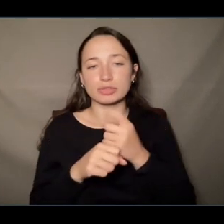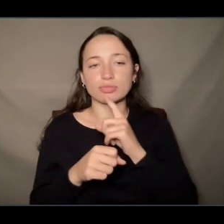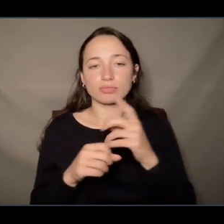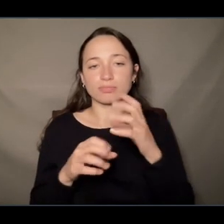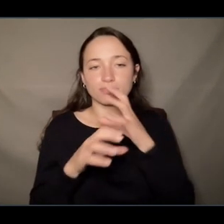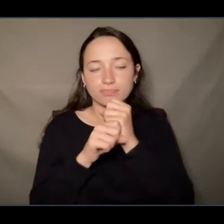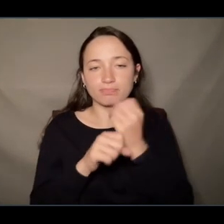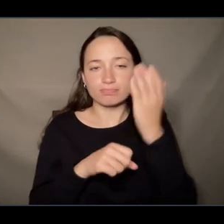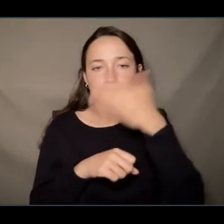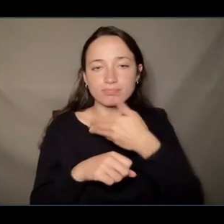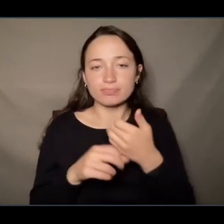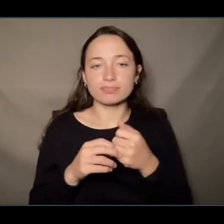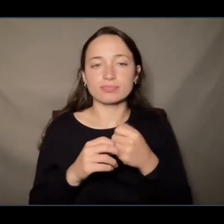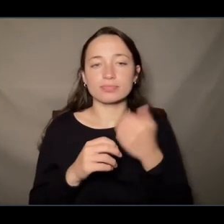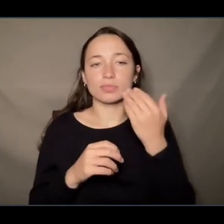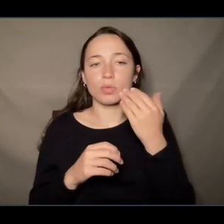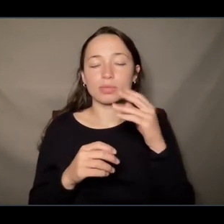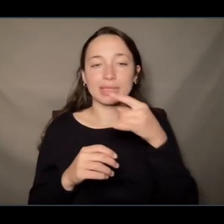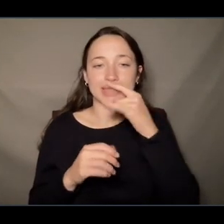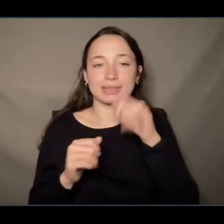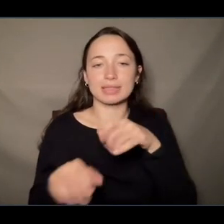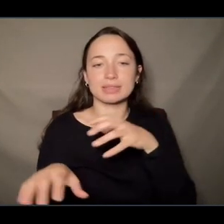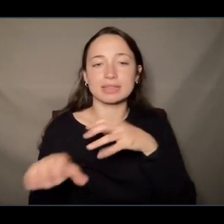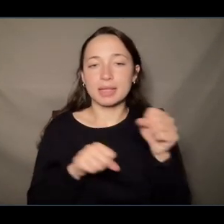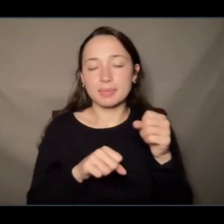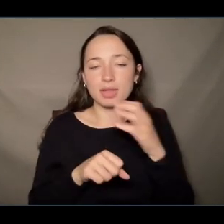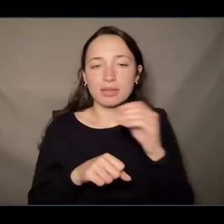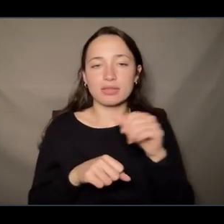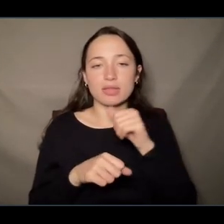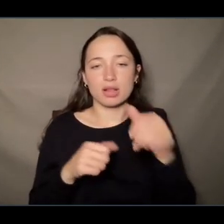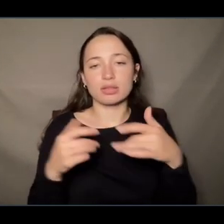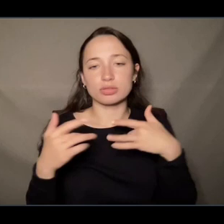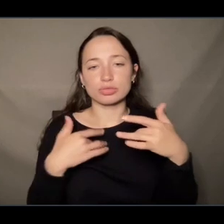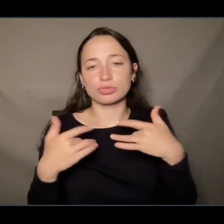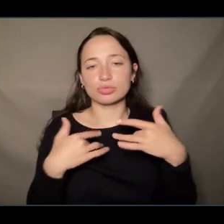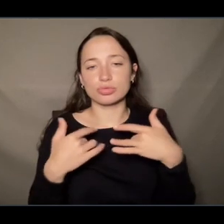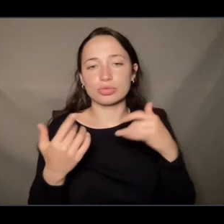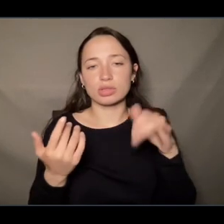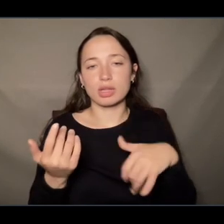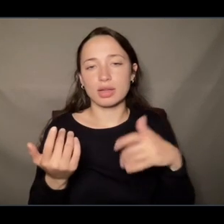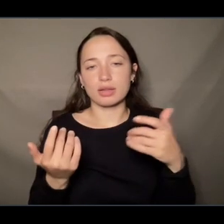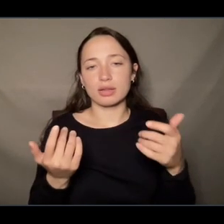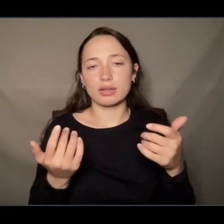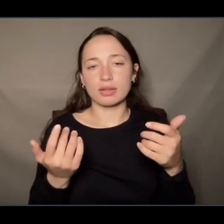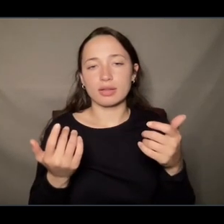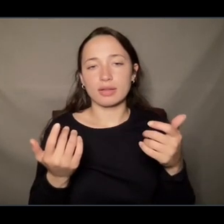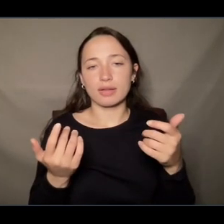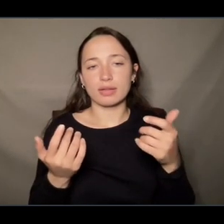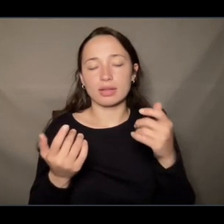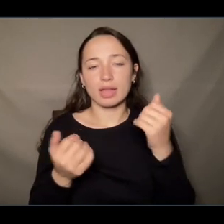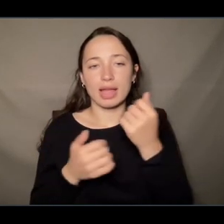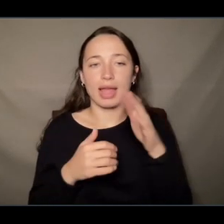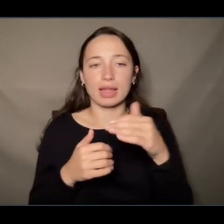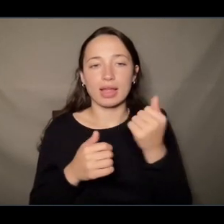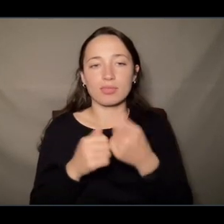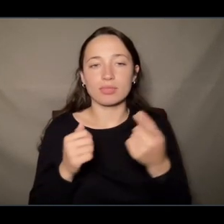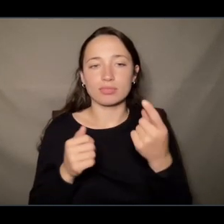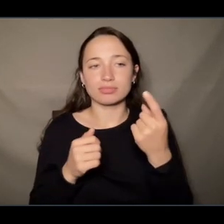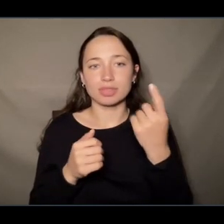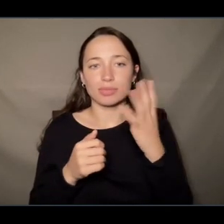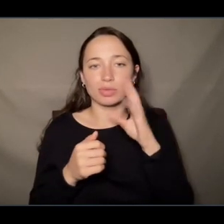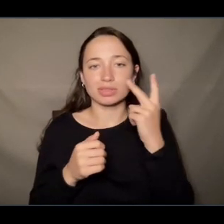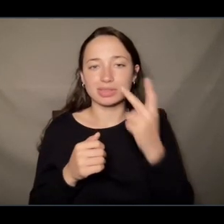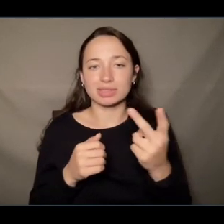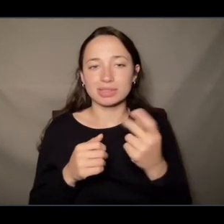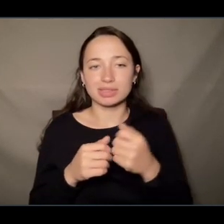as anonymous as possible so that, you know, the kids can take them and not be concerned that, hey, somebody's going to see, you